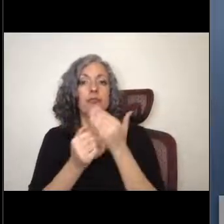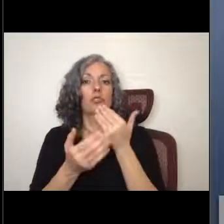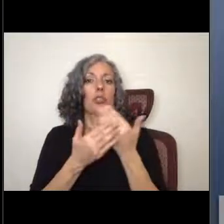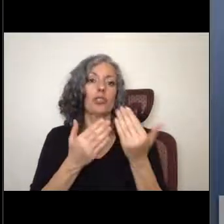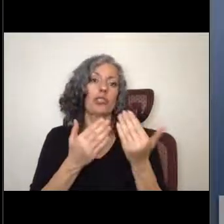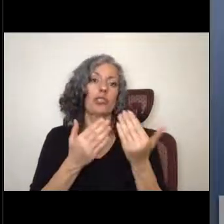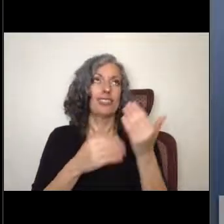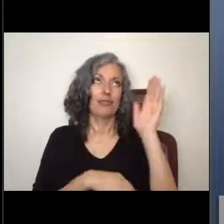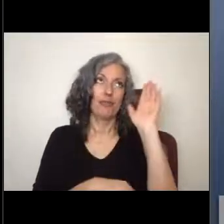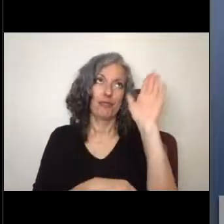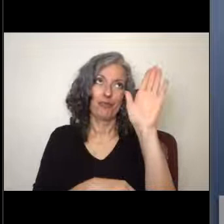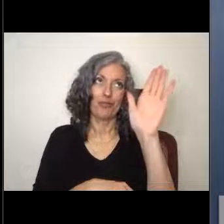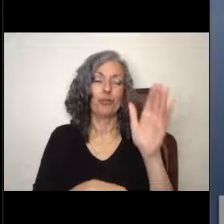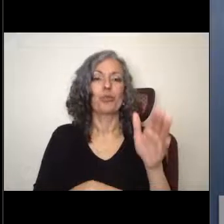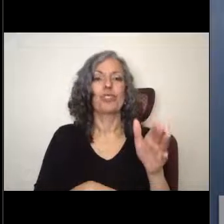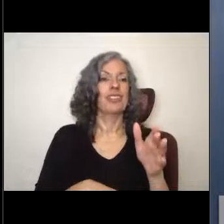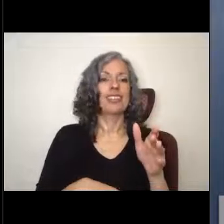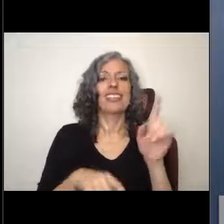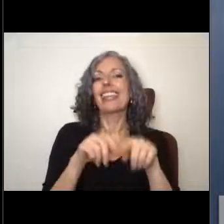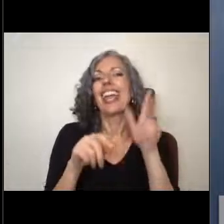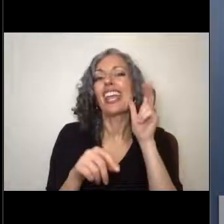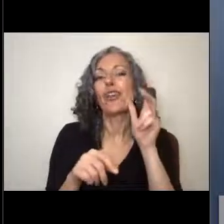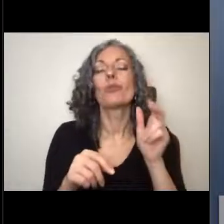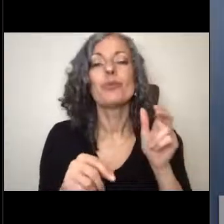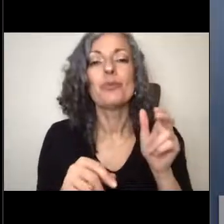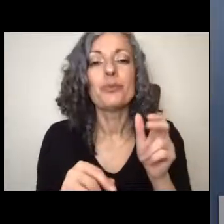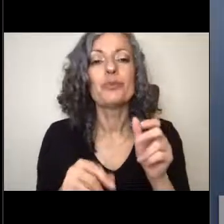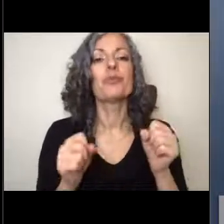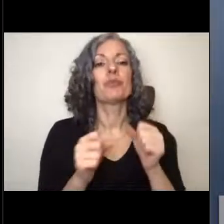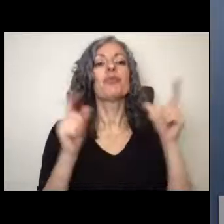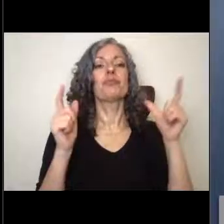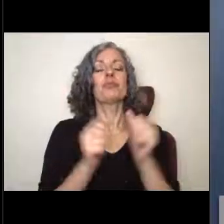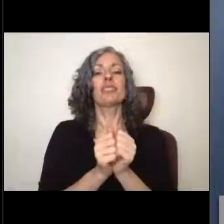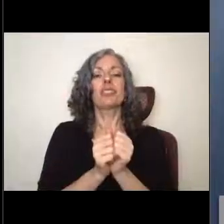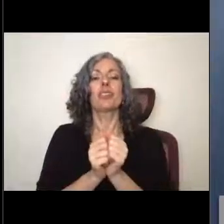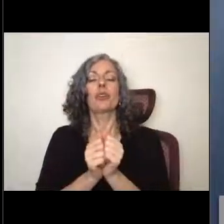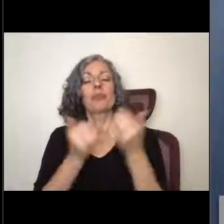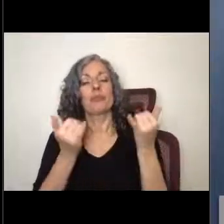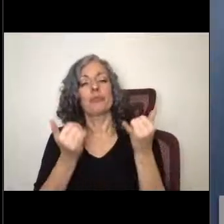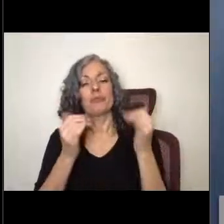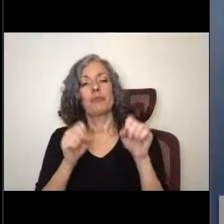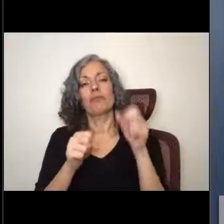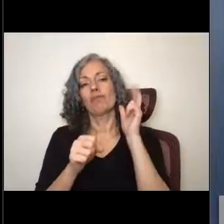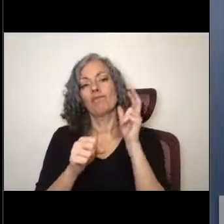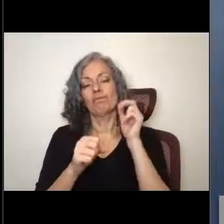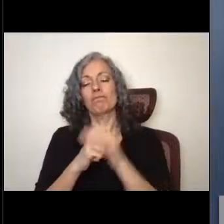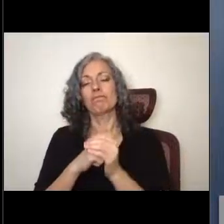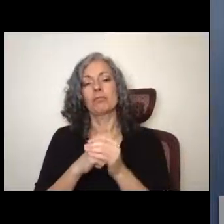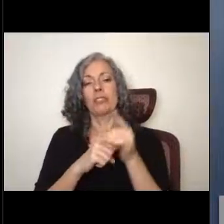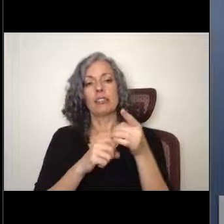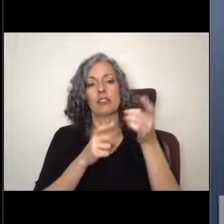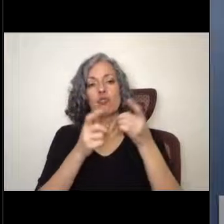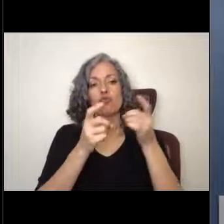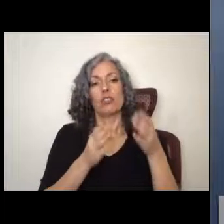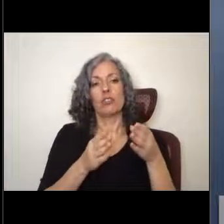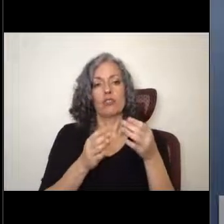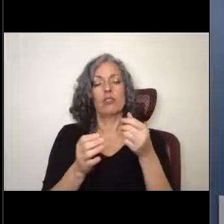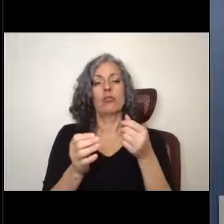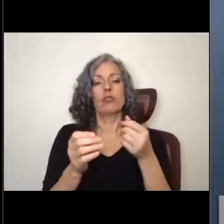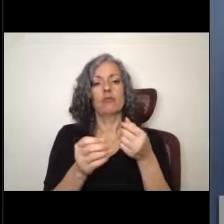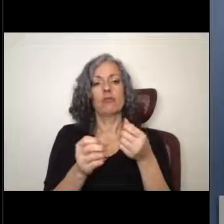Can you speak closer to your microphone? Yes. Tab 67 is an action item authorizing the Executive Director to submit letters of support